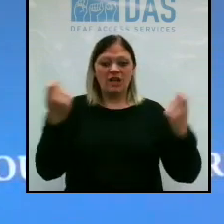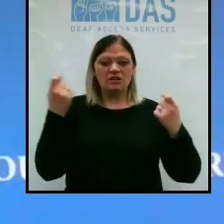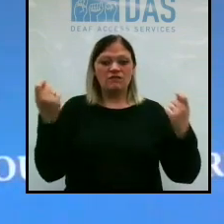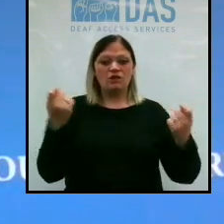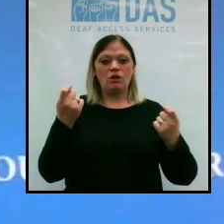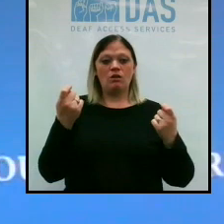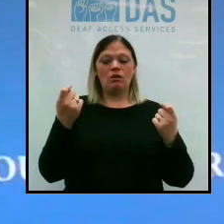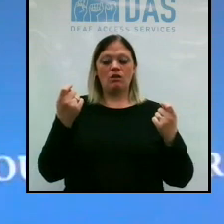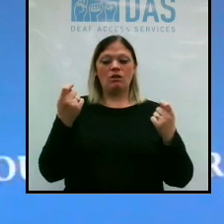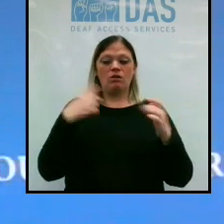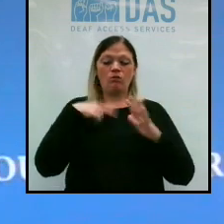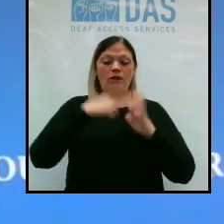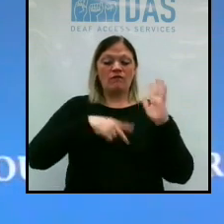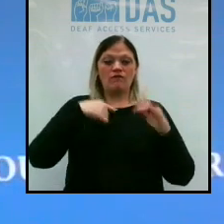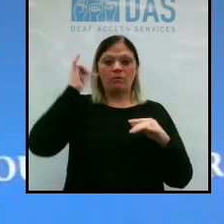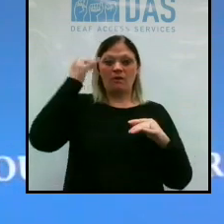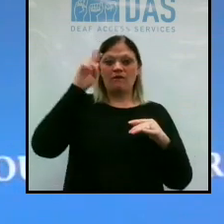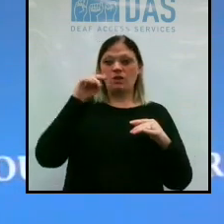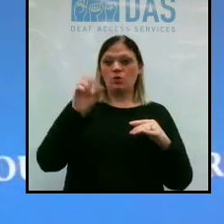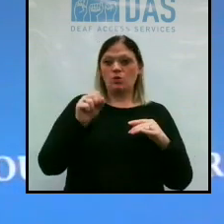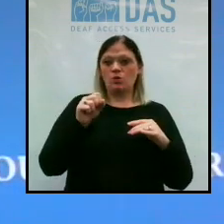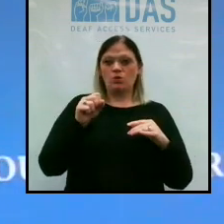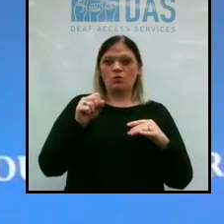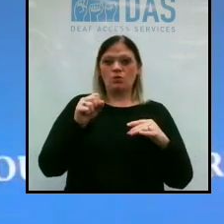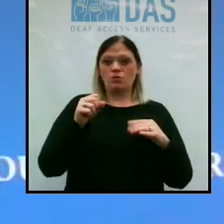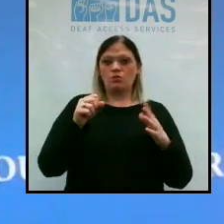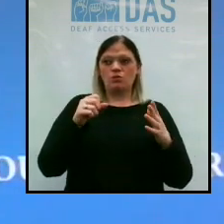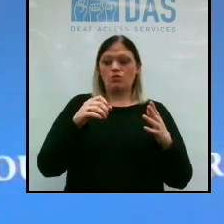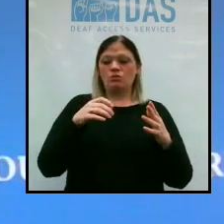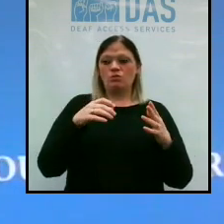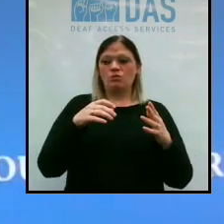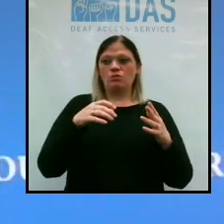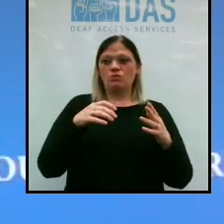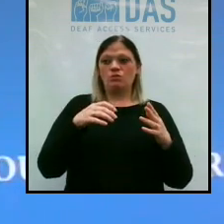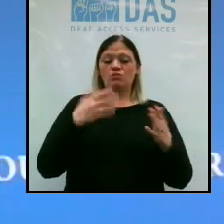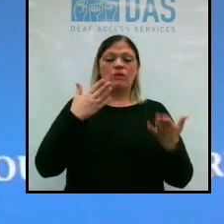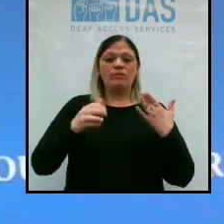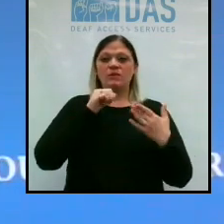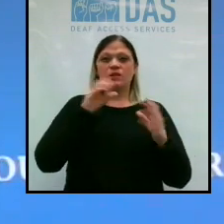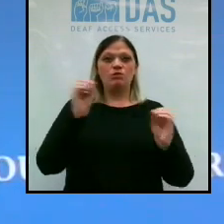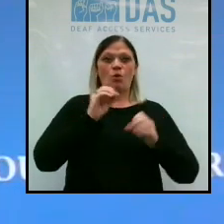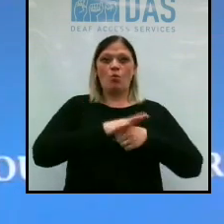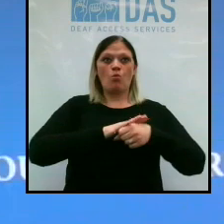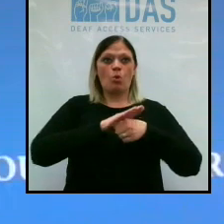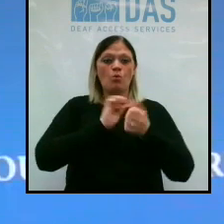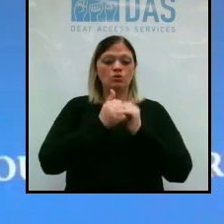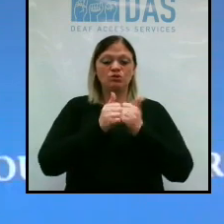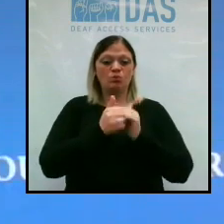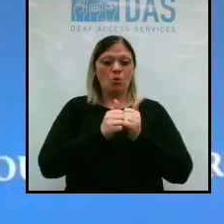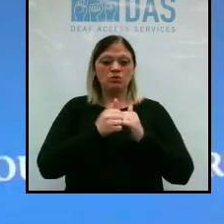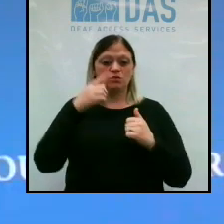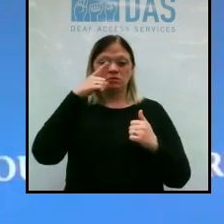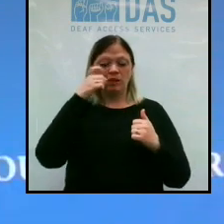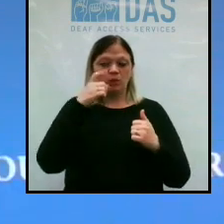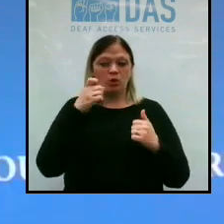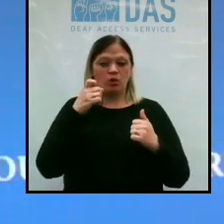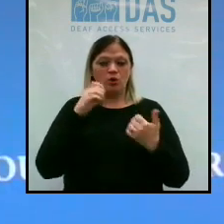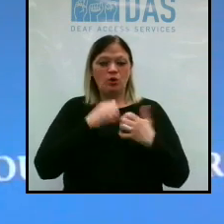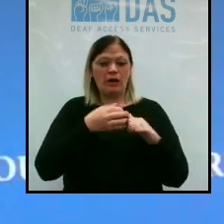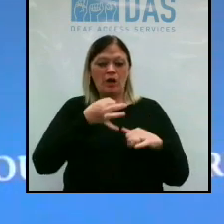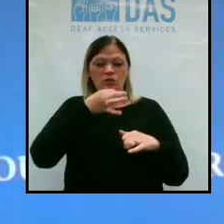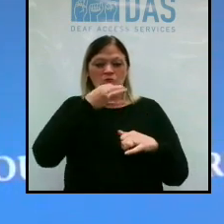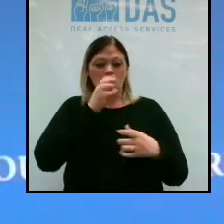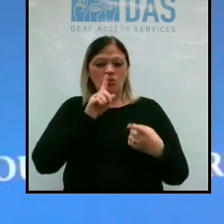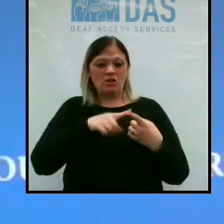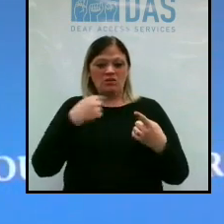As per what I read in the Buffalo News, you're not liking the odds of any kind of local sports this summer. How soon before you think we might be able to